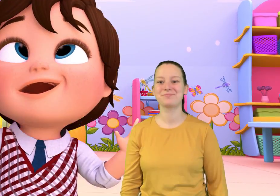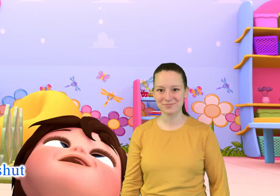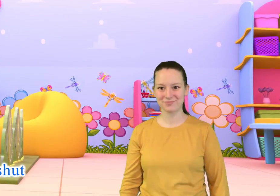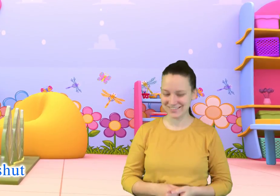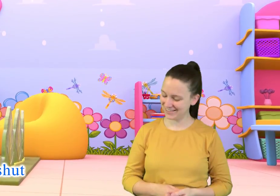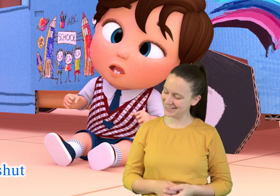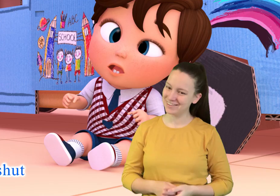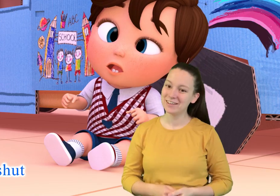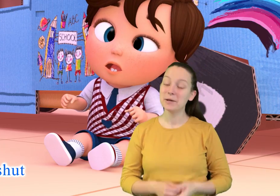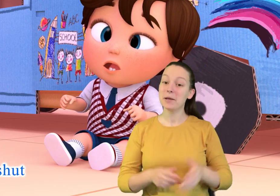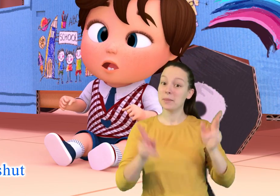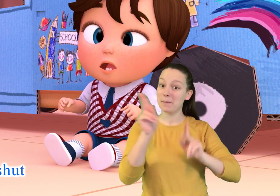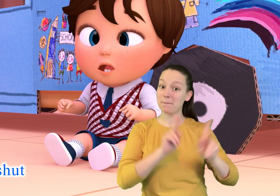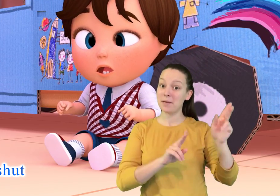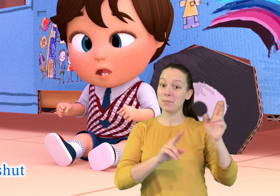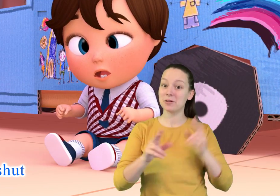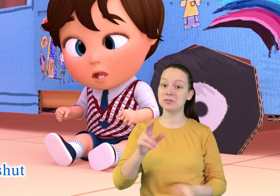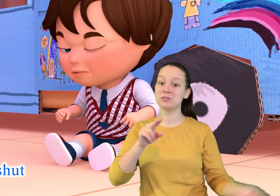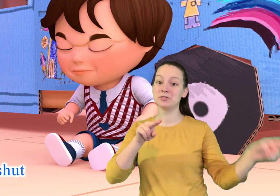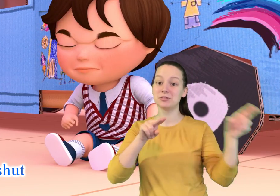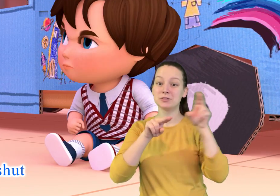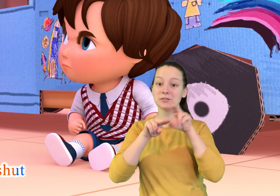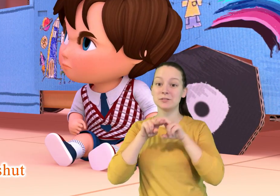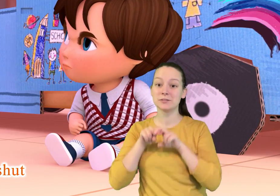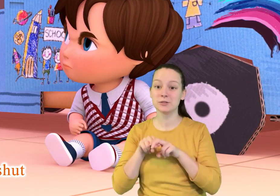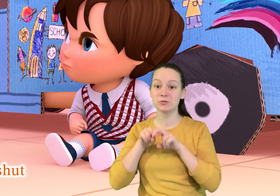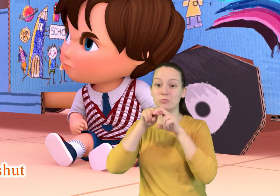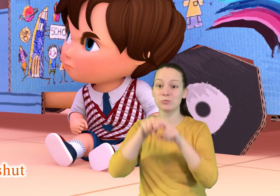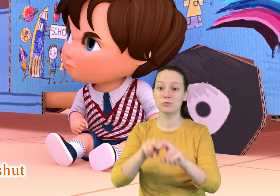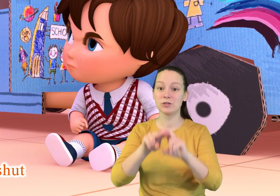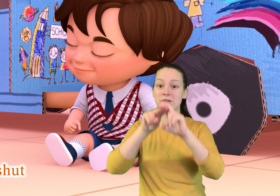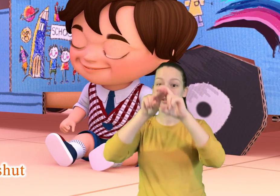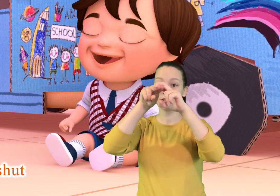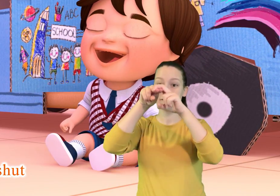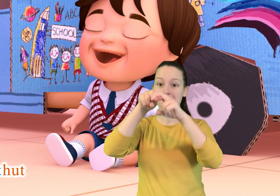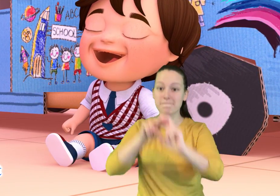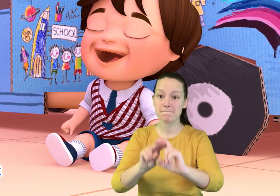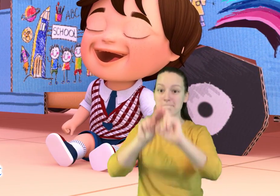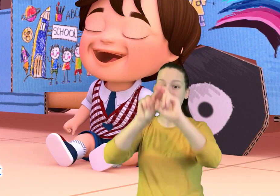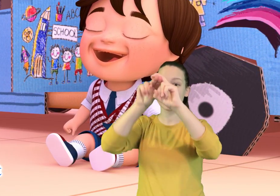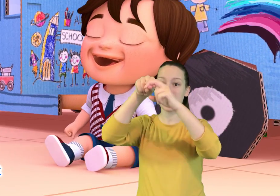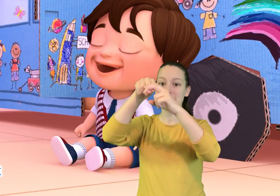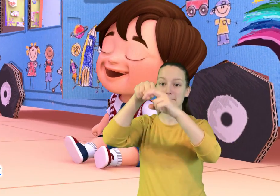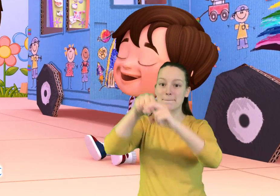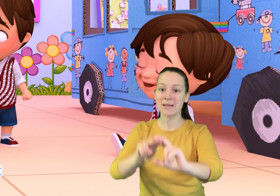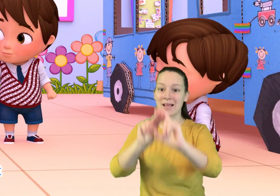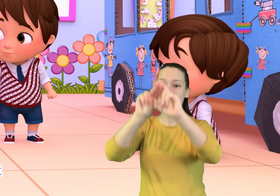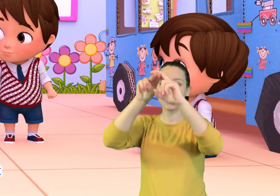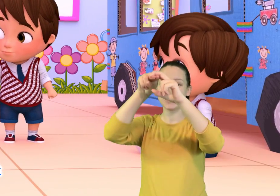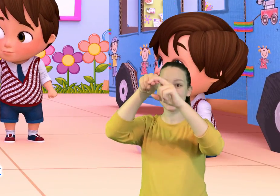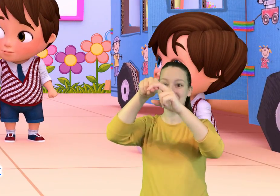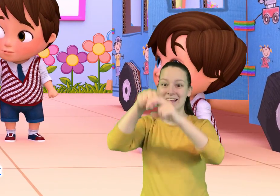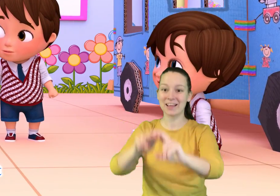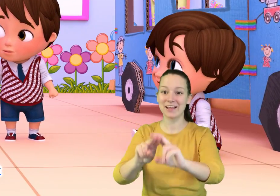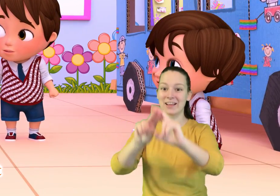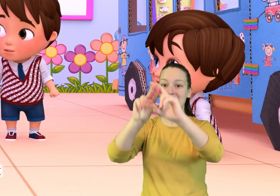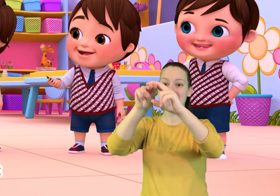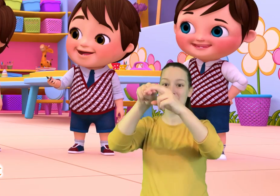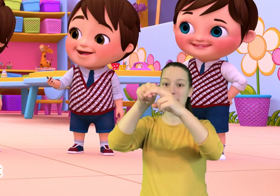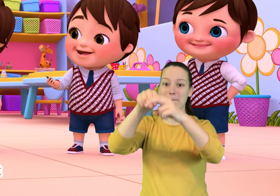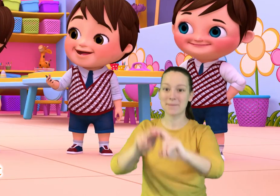town the doors on the bus go open and shut open and